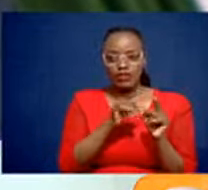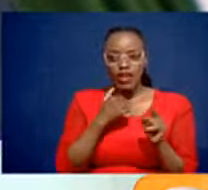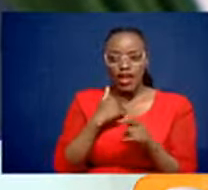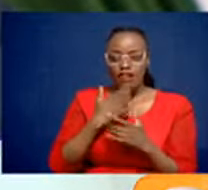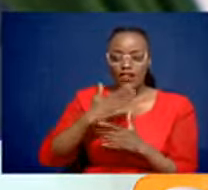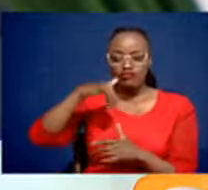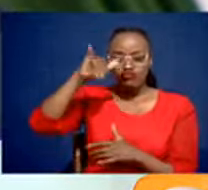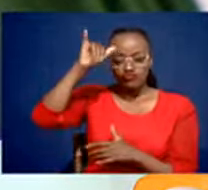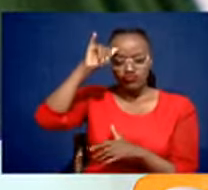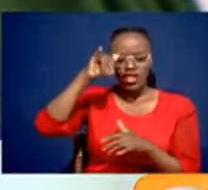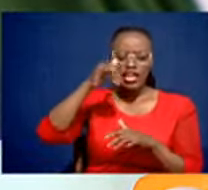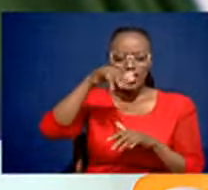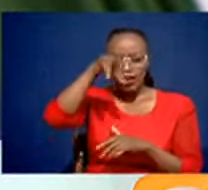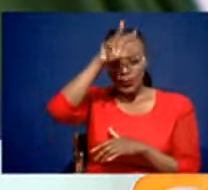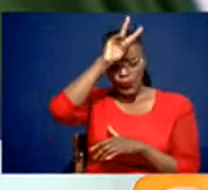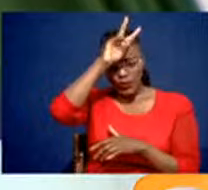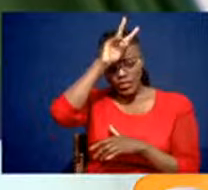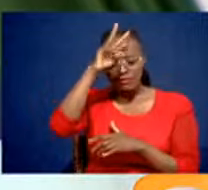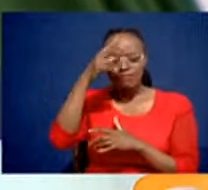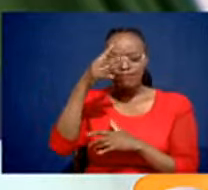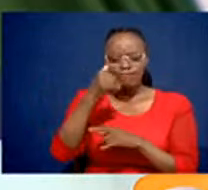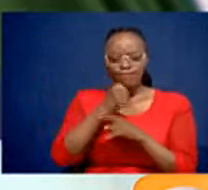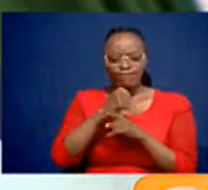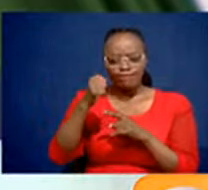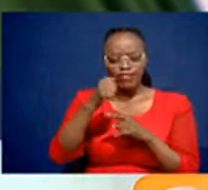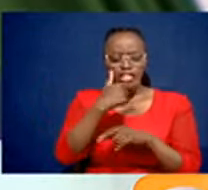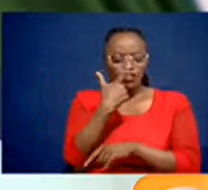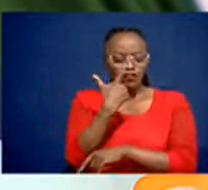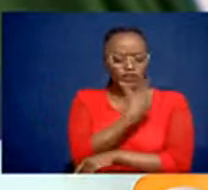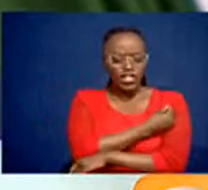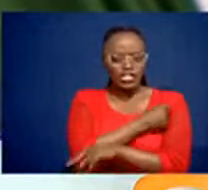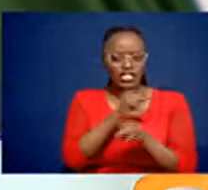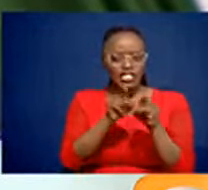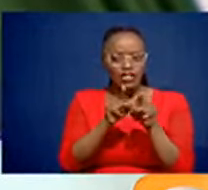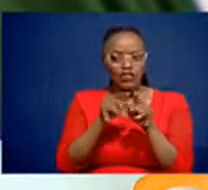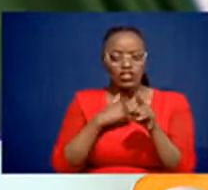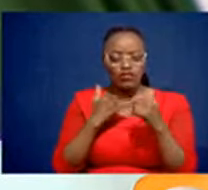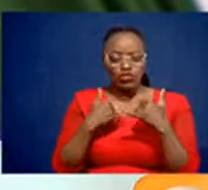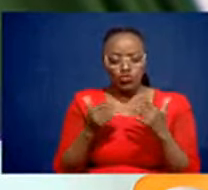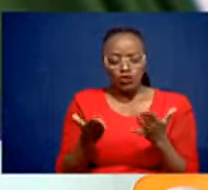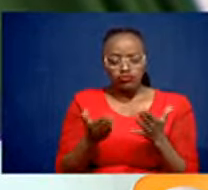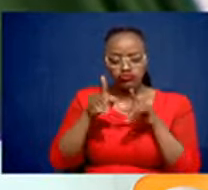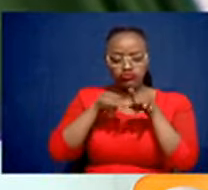livestock vaccines. To enhance livestock disease and pest